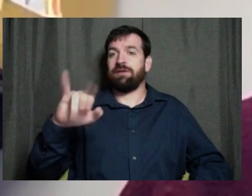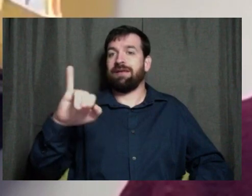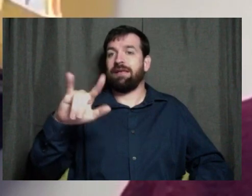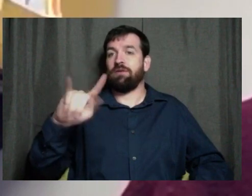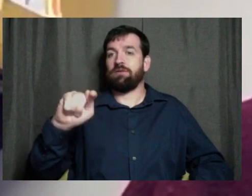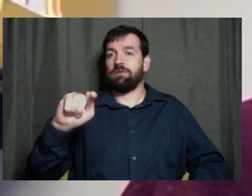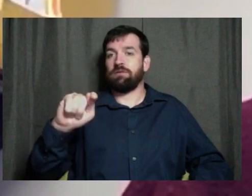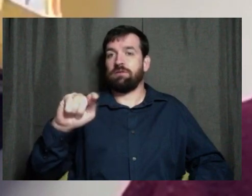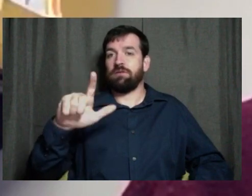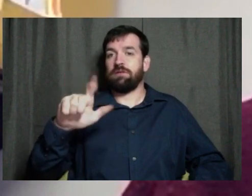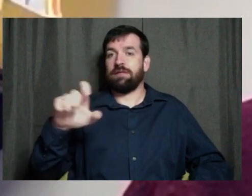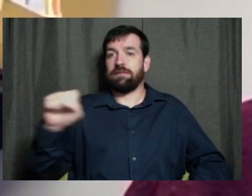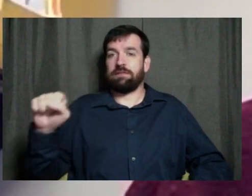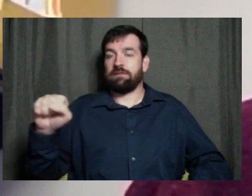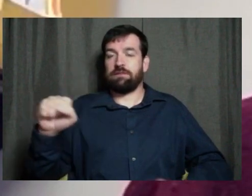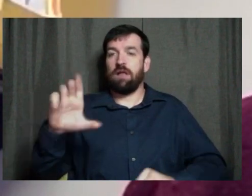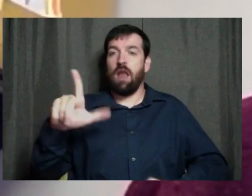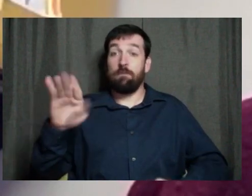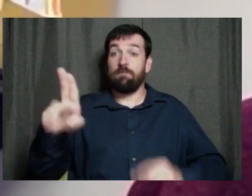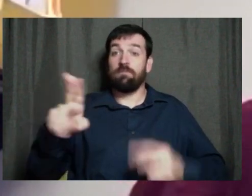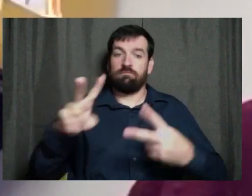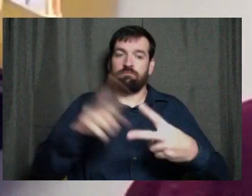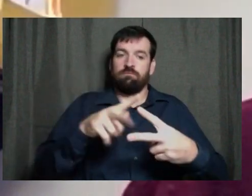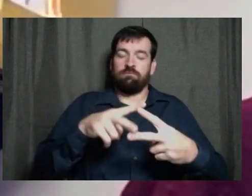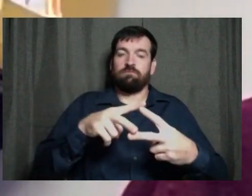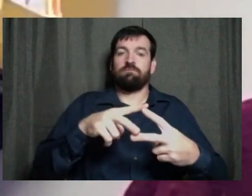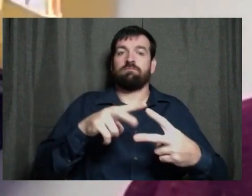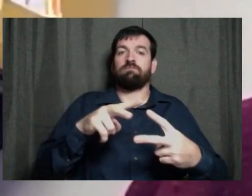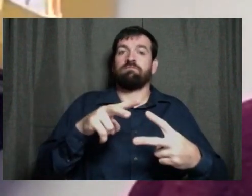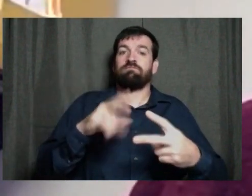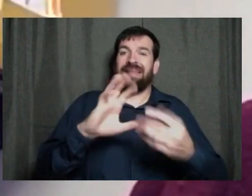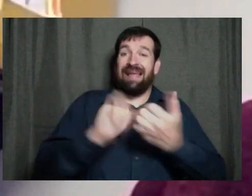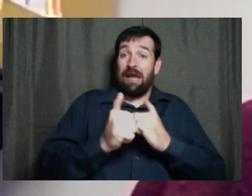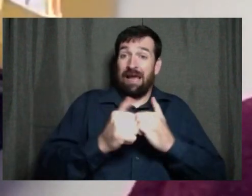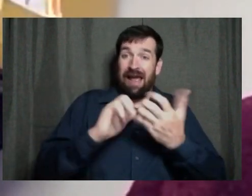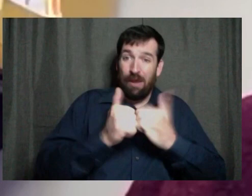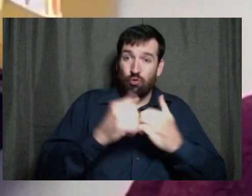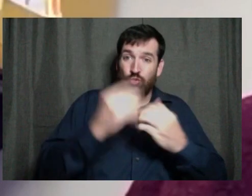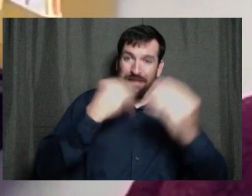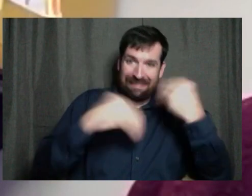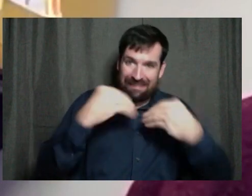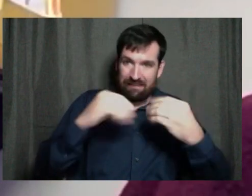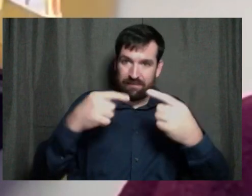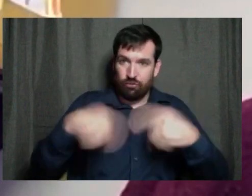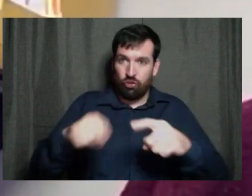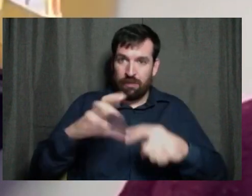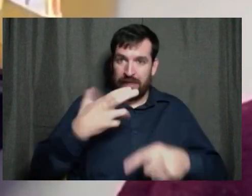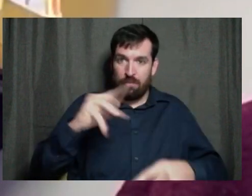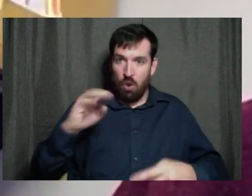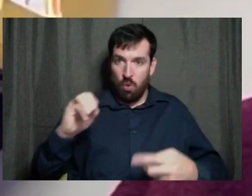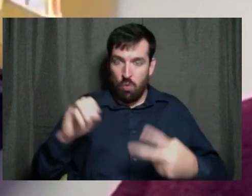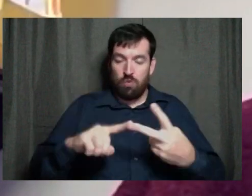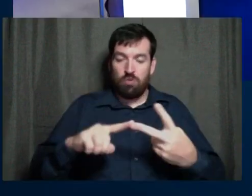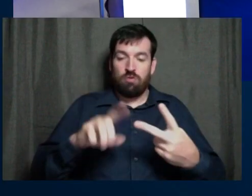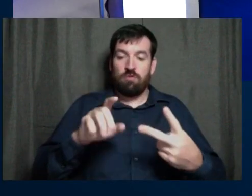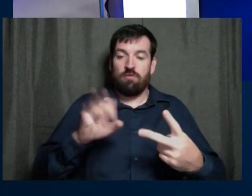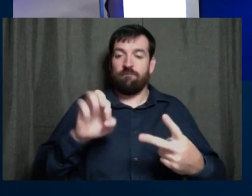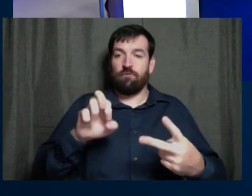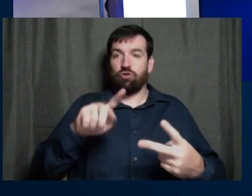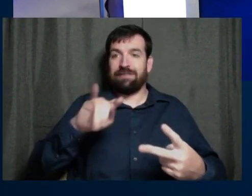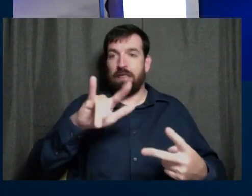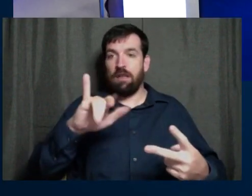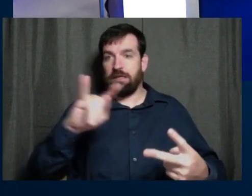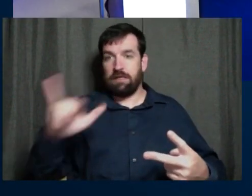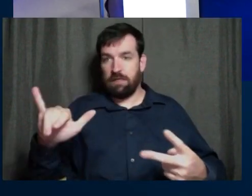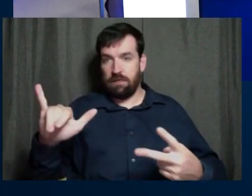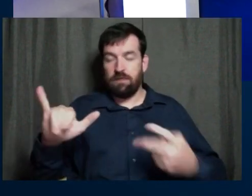topics, fertility preservation, how to eat during chemo, and just other topics about